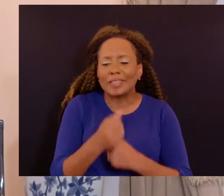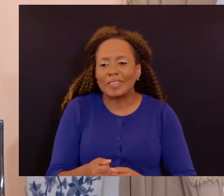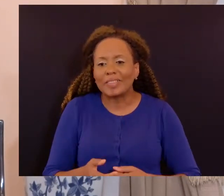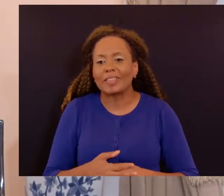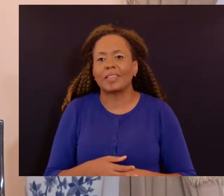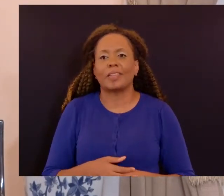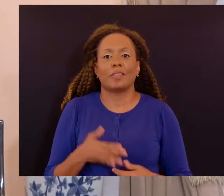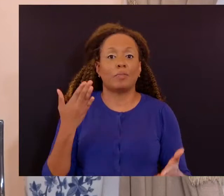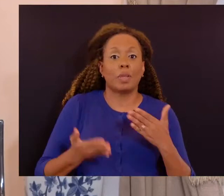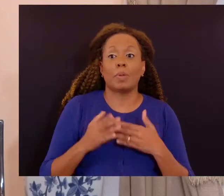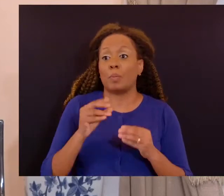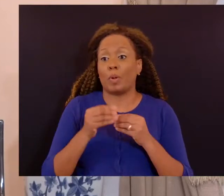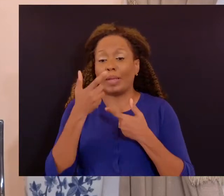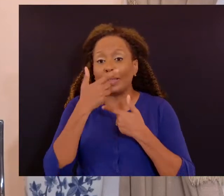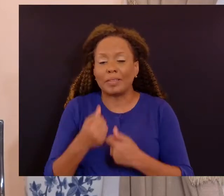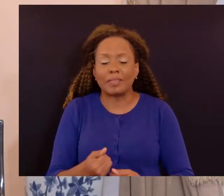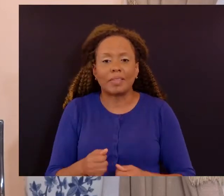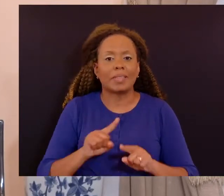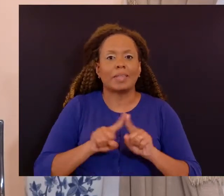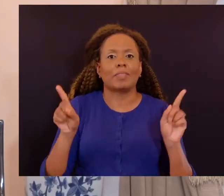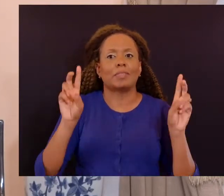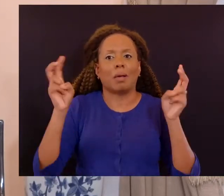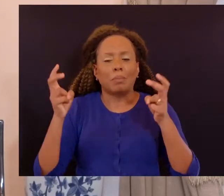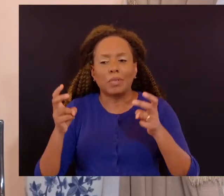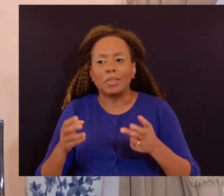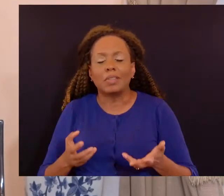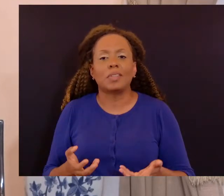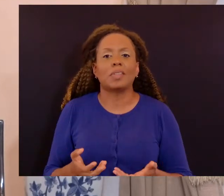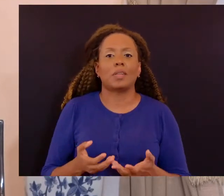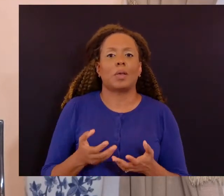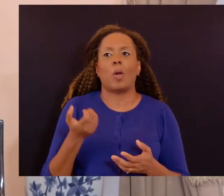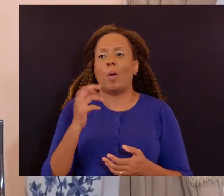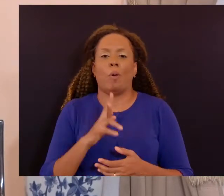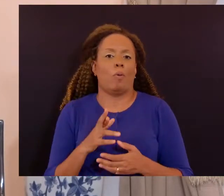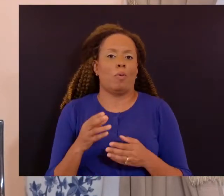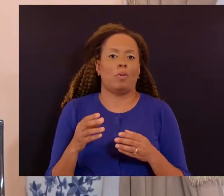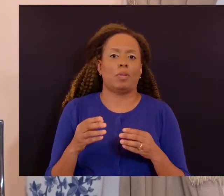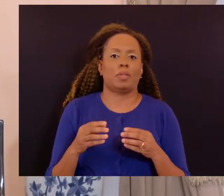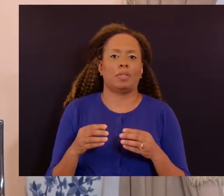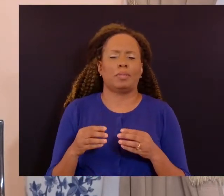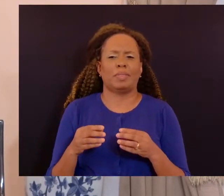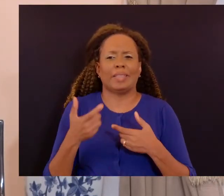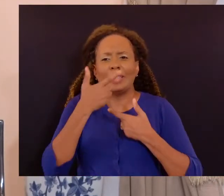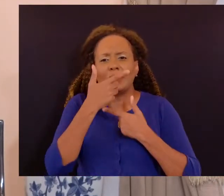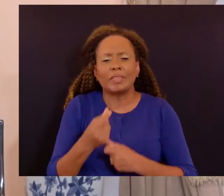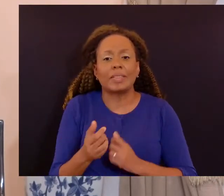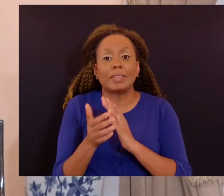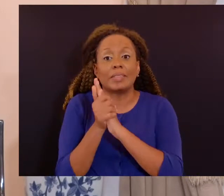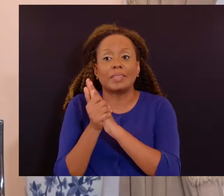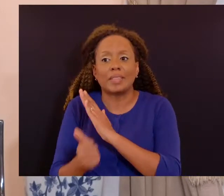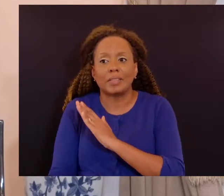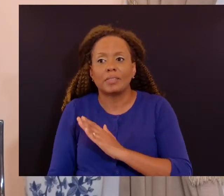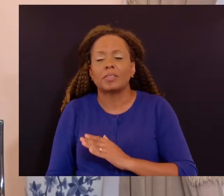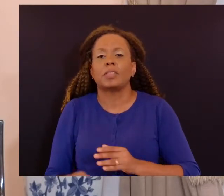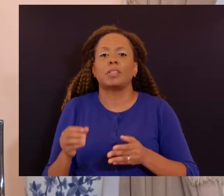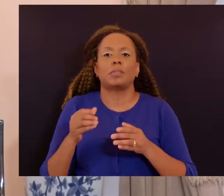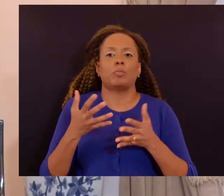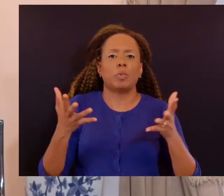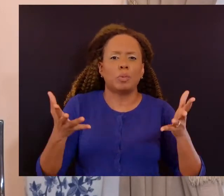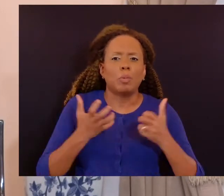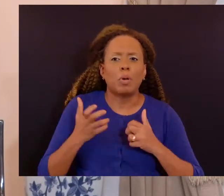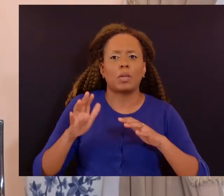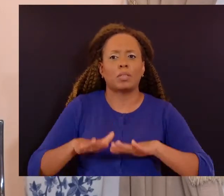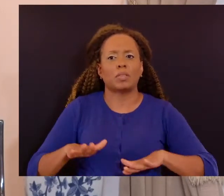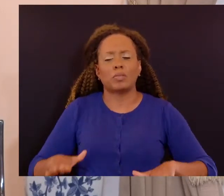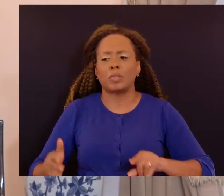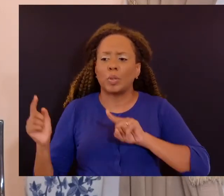more interested in a different area, or whether it is skills, then we have to make children want to come to school. It is only